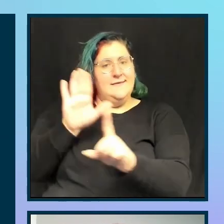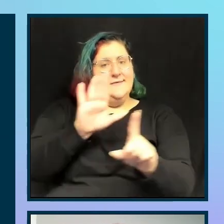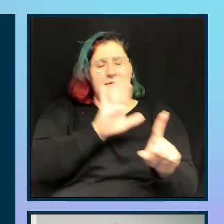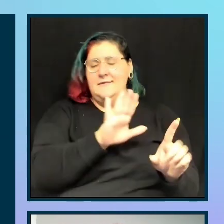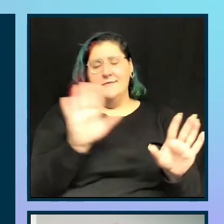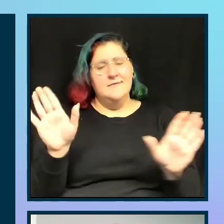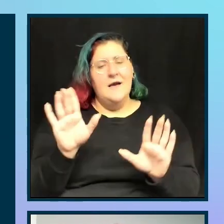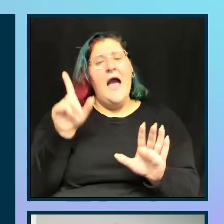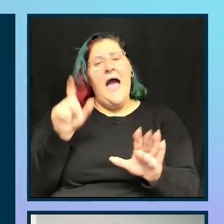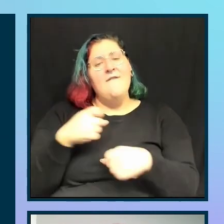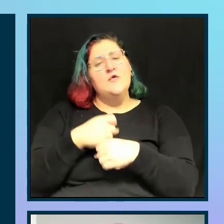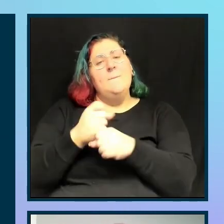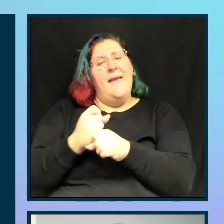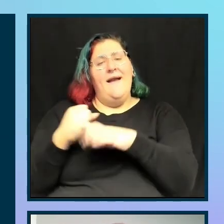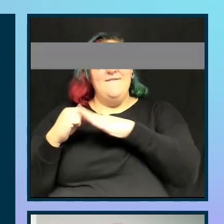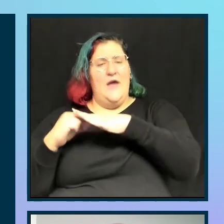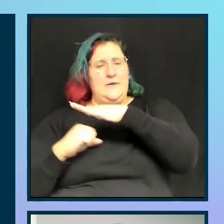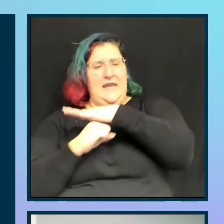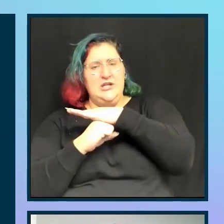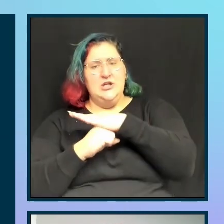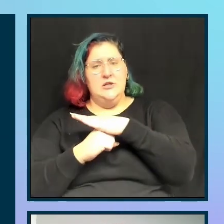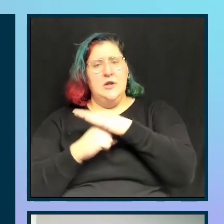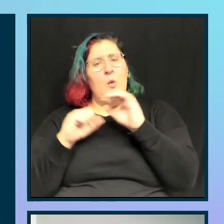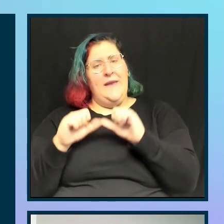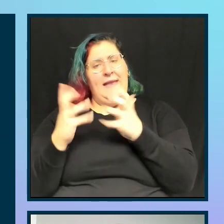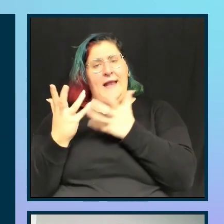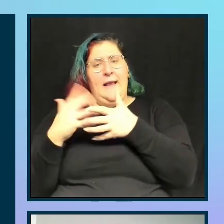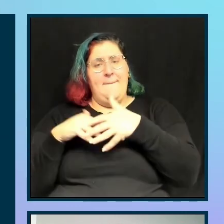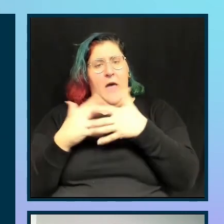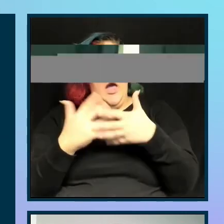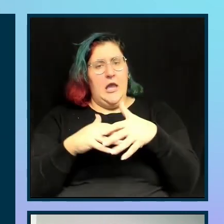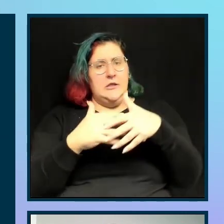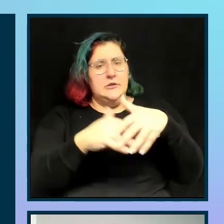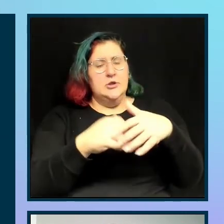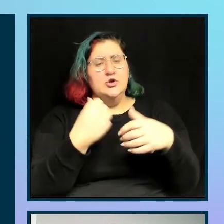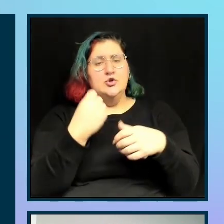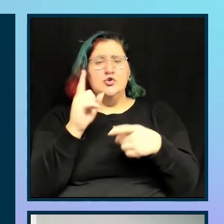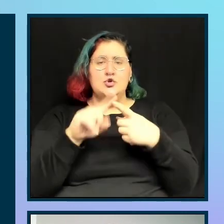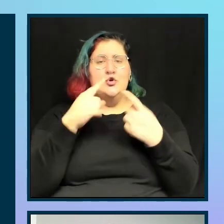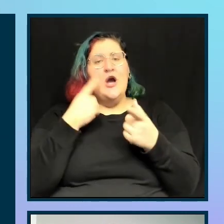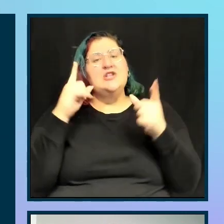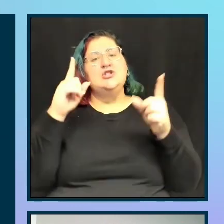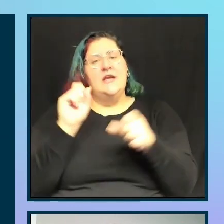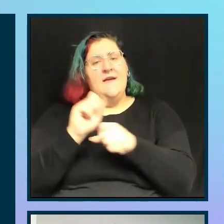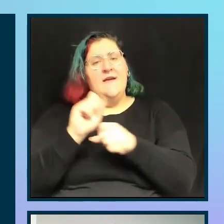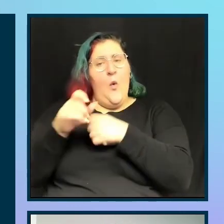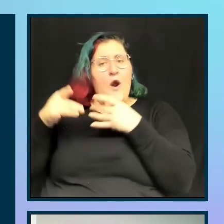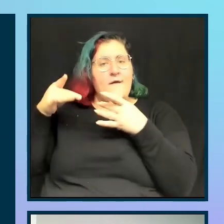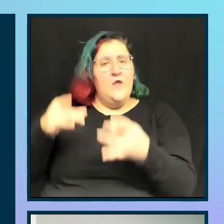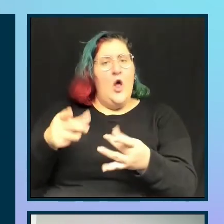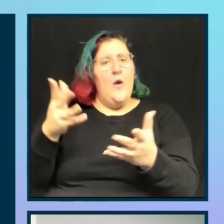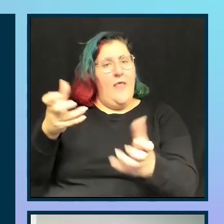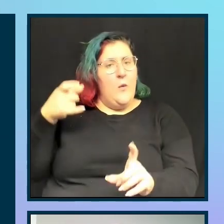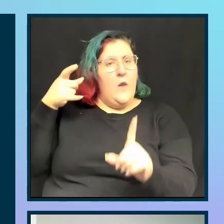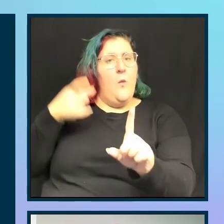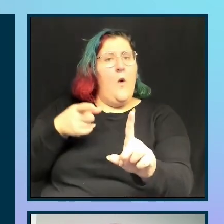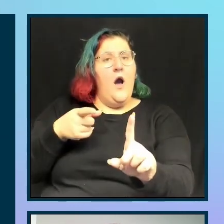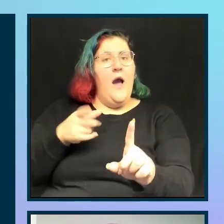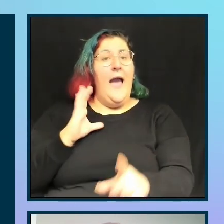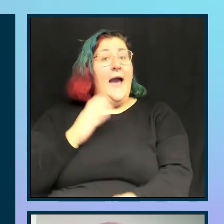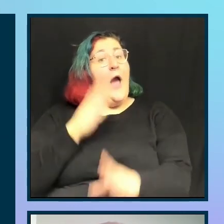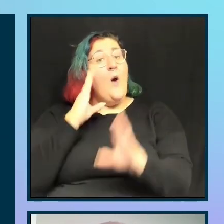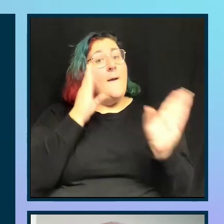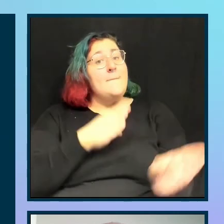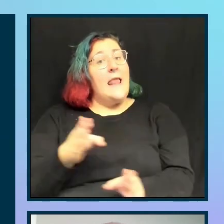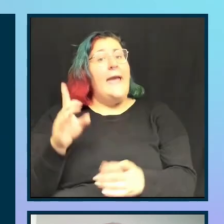able to combine them together in order to be able to achieve the workflows that we've got. And our plan is to be extensible with those workflows.